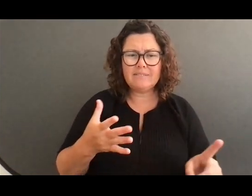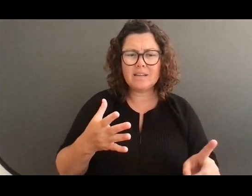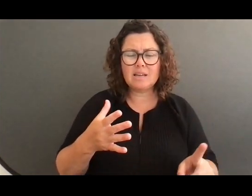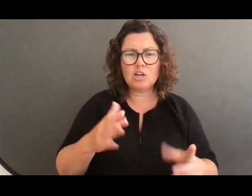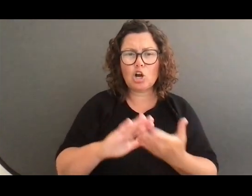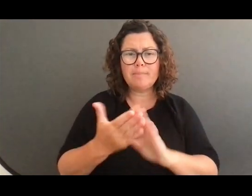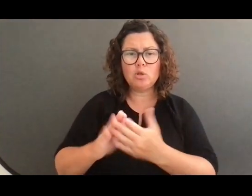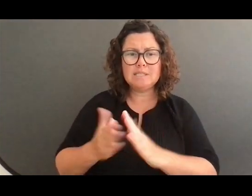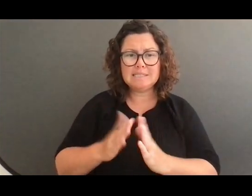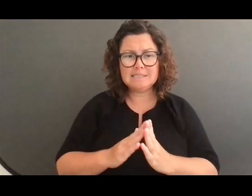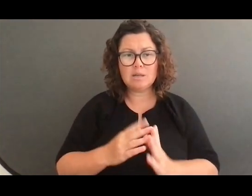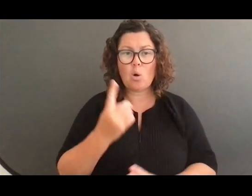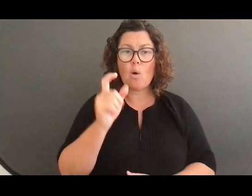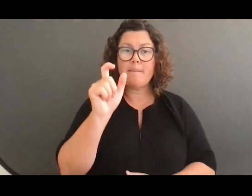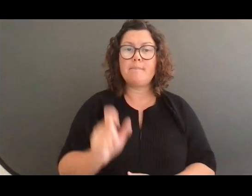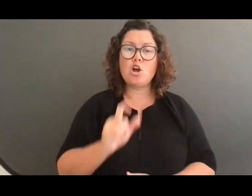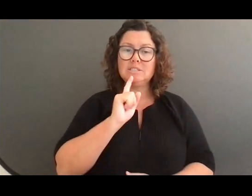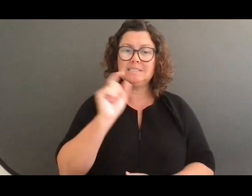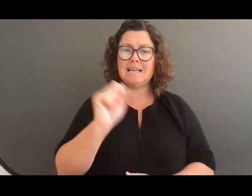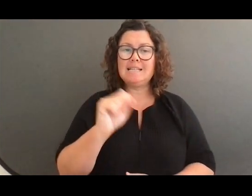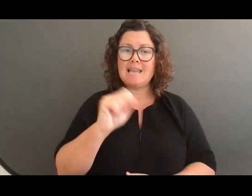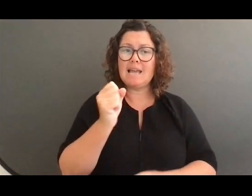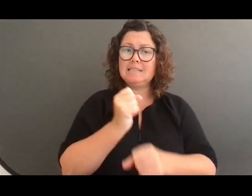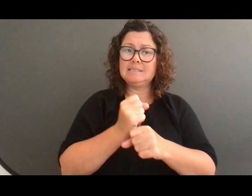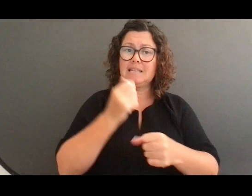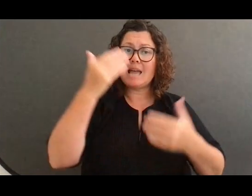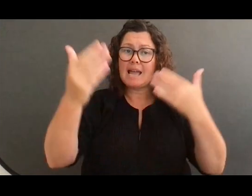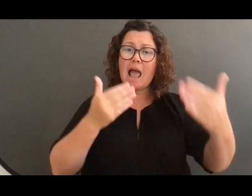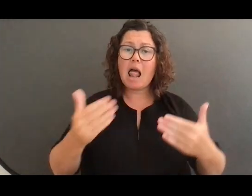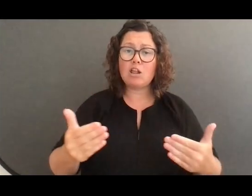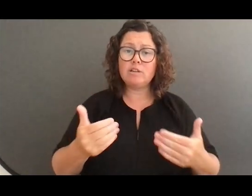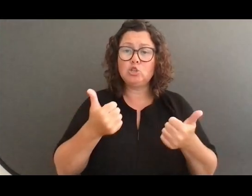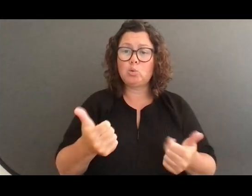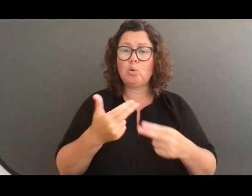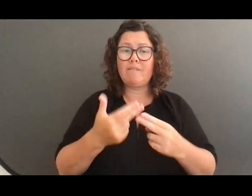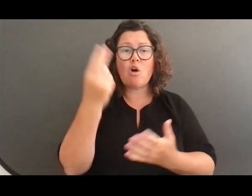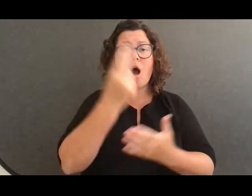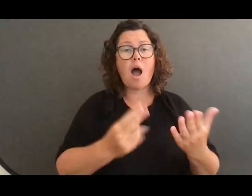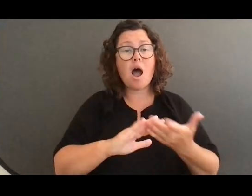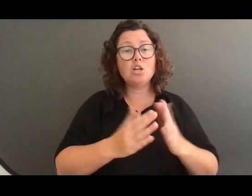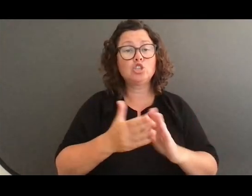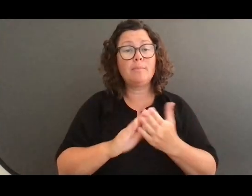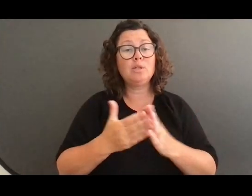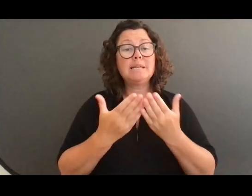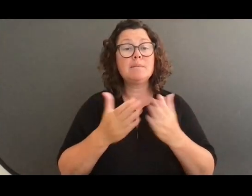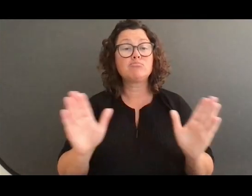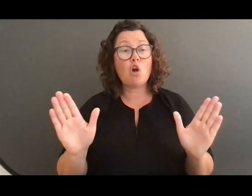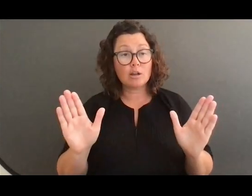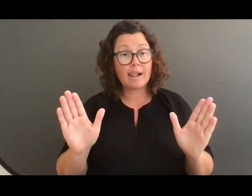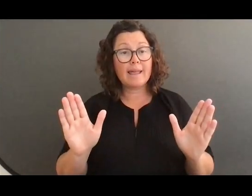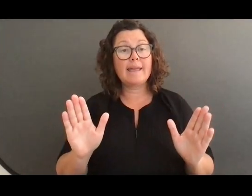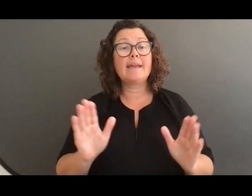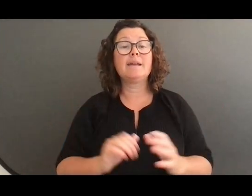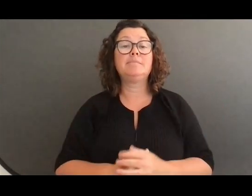that the gallery did a really good job of servicing the arts community broadly. However, almost all other respondents picked up on the subtext of this